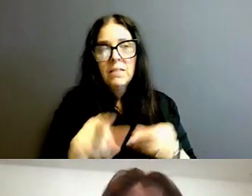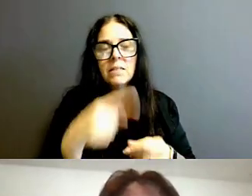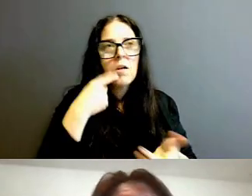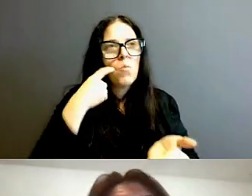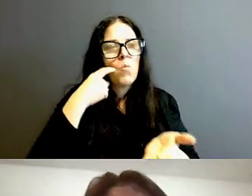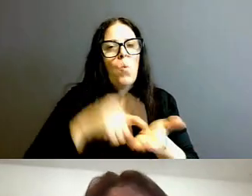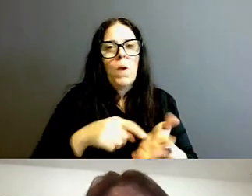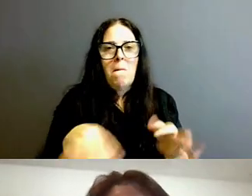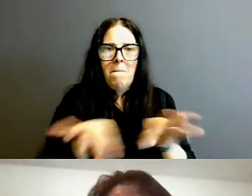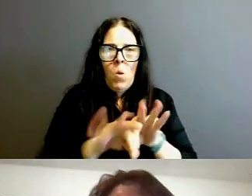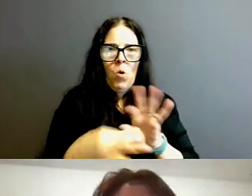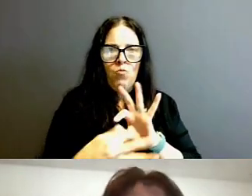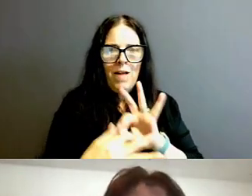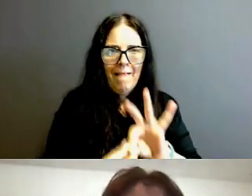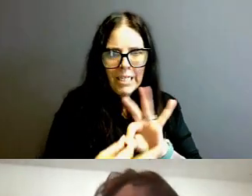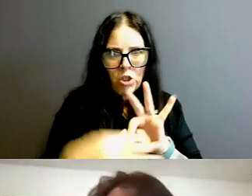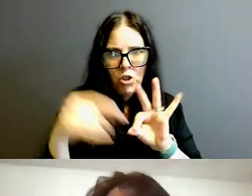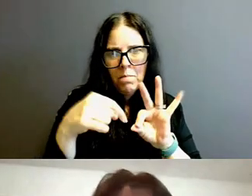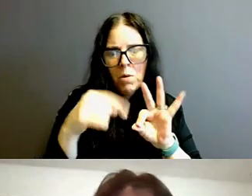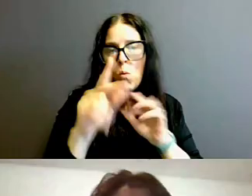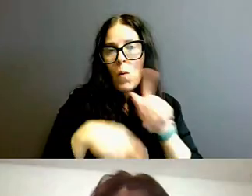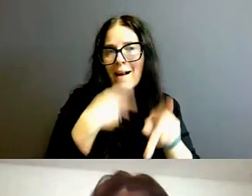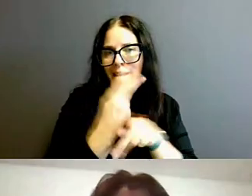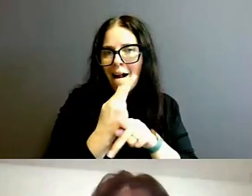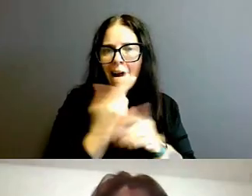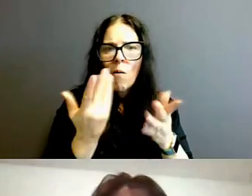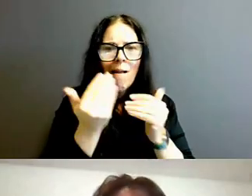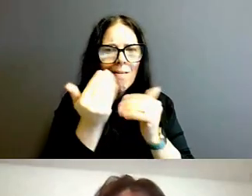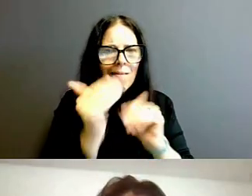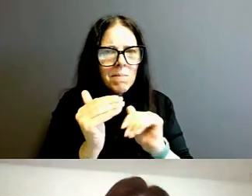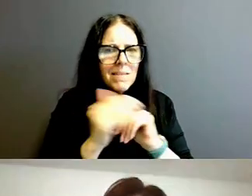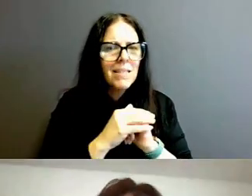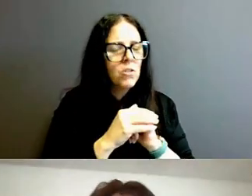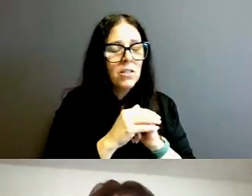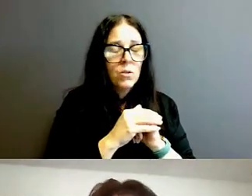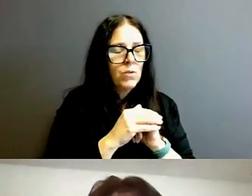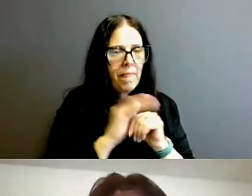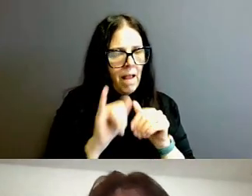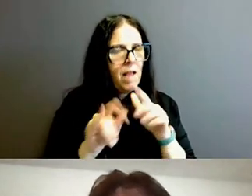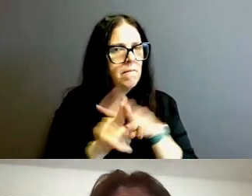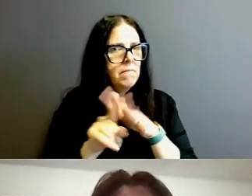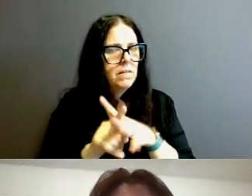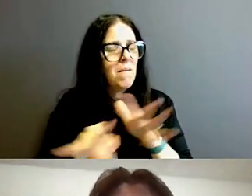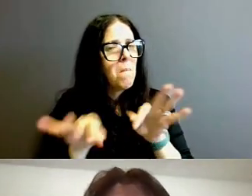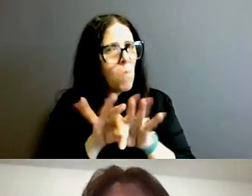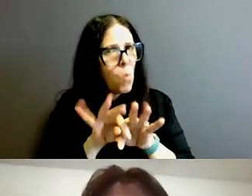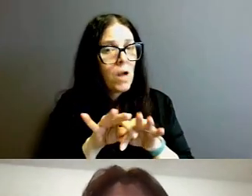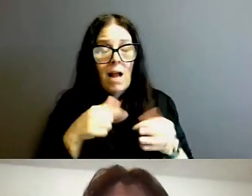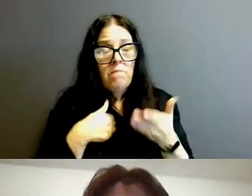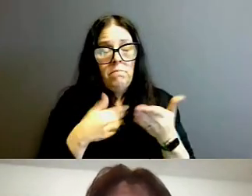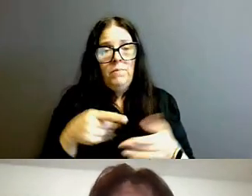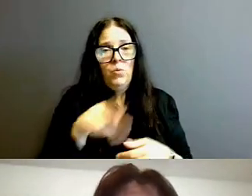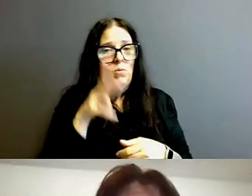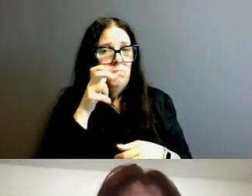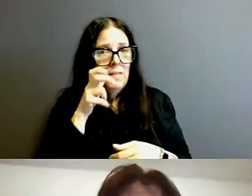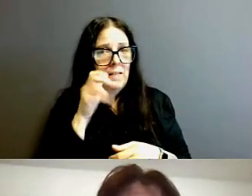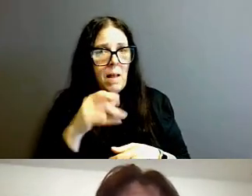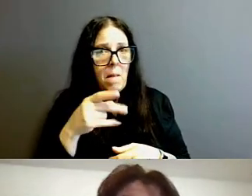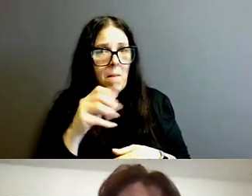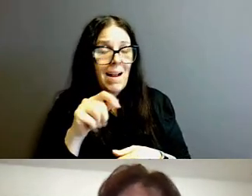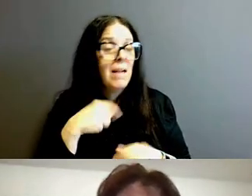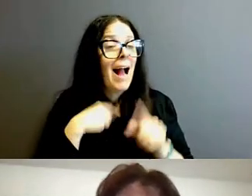that relationship. What kind? What are the limitations? All those questions. Take a listen. I mean, I even listen to the podcast at the